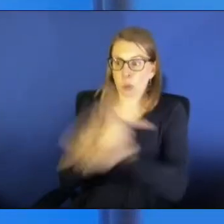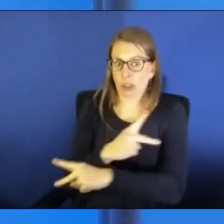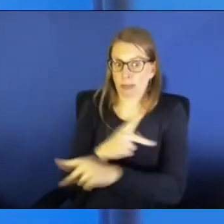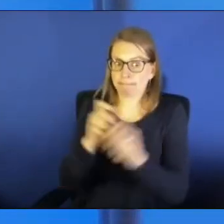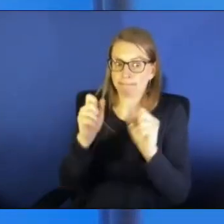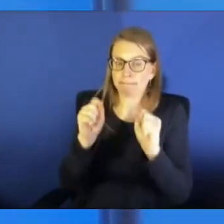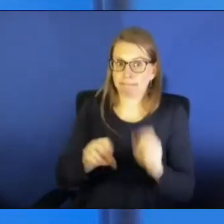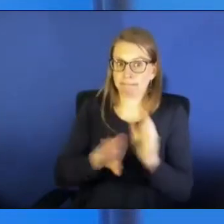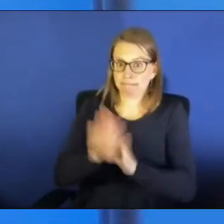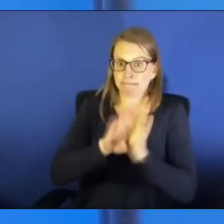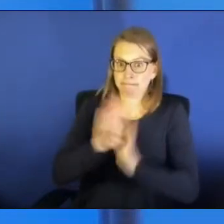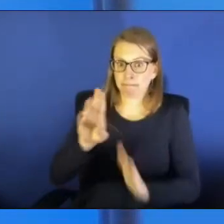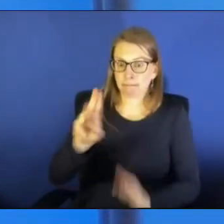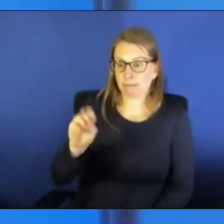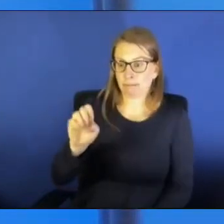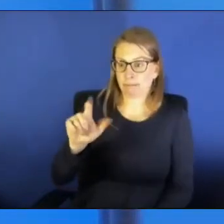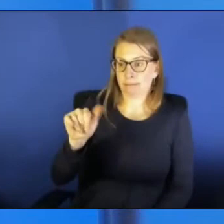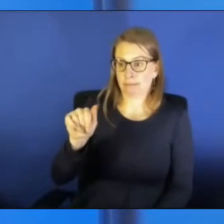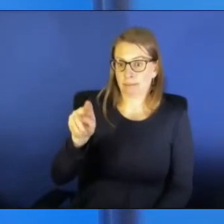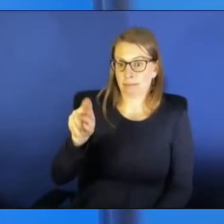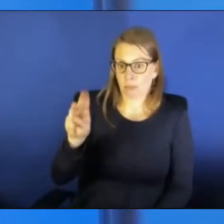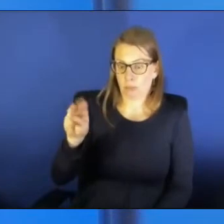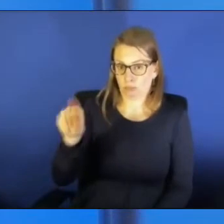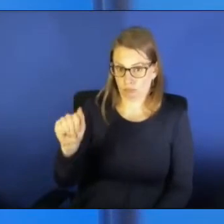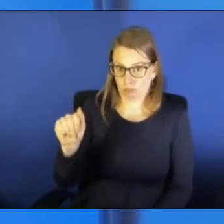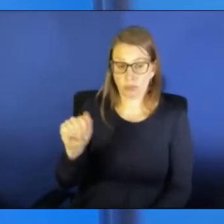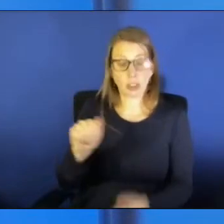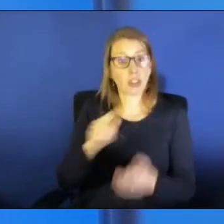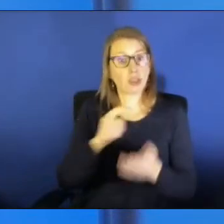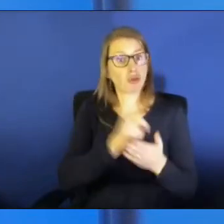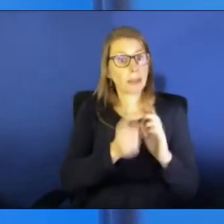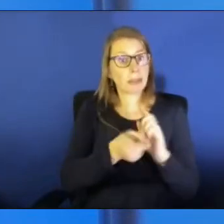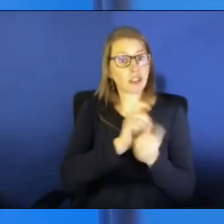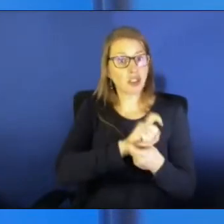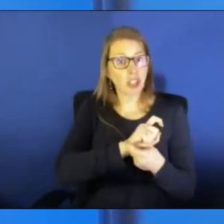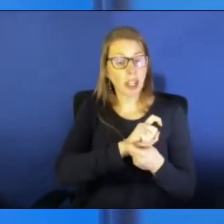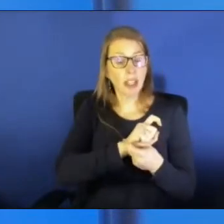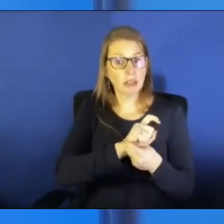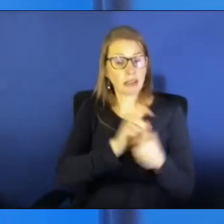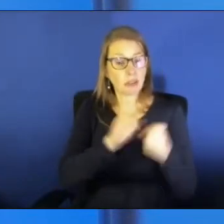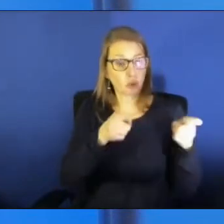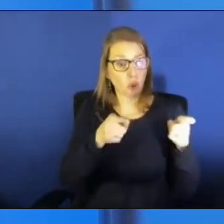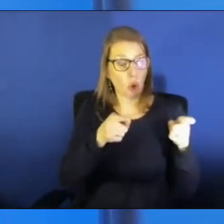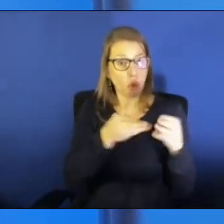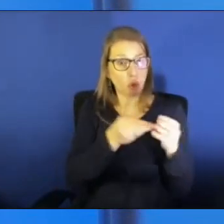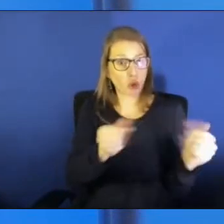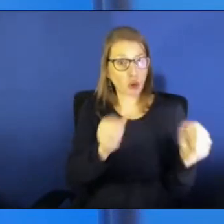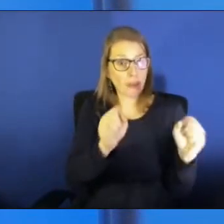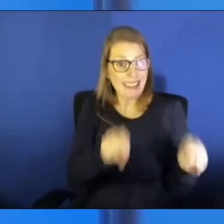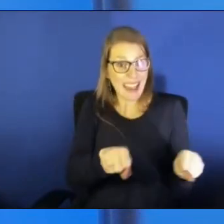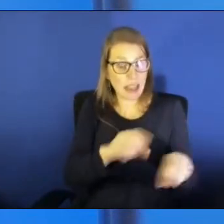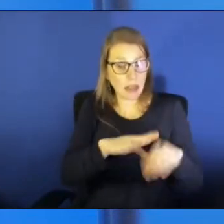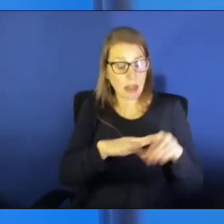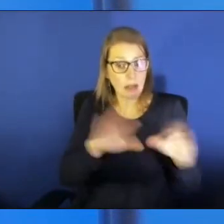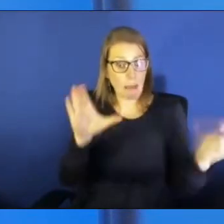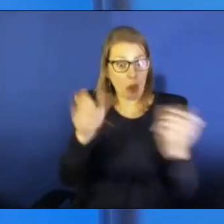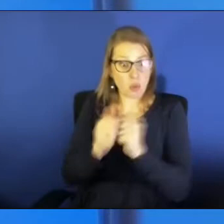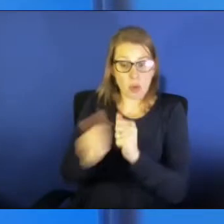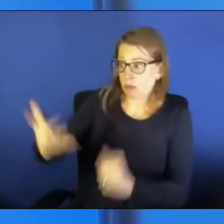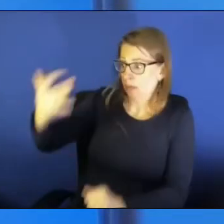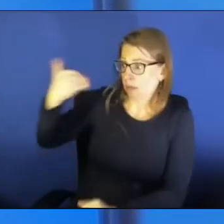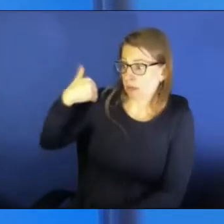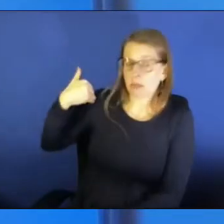we've changed the treatment of melanoma, and we're able to control and cure a lot more than we used to. But the best way